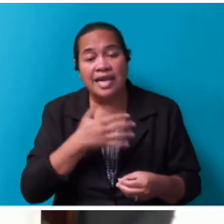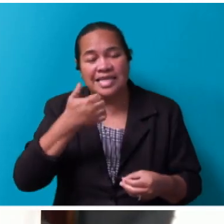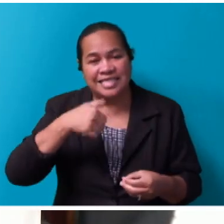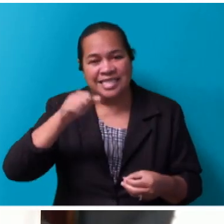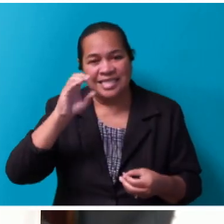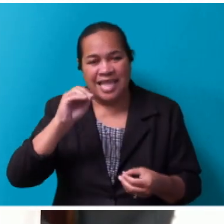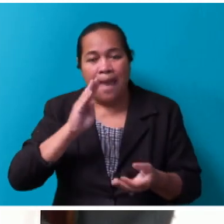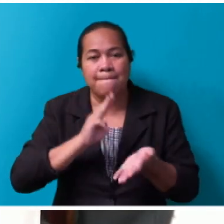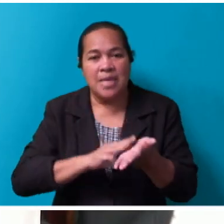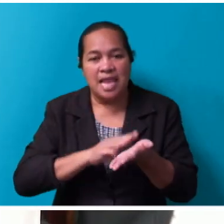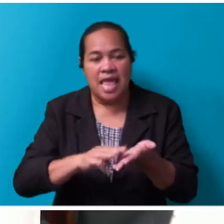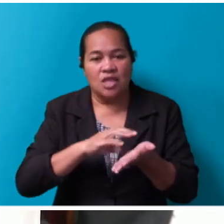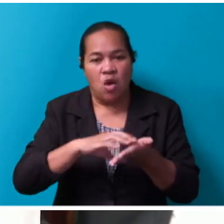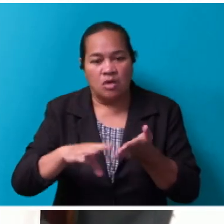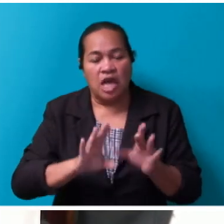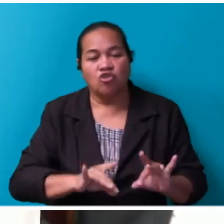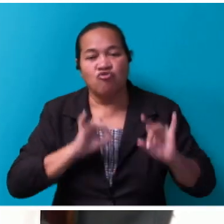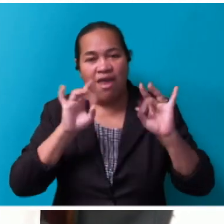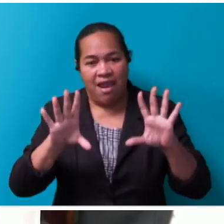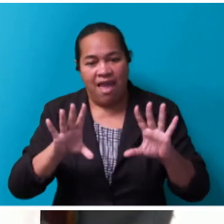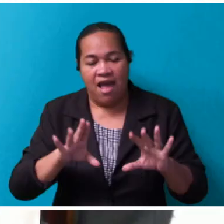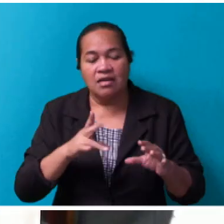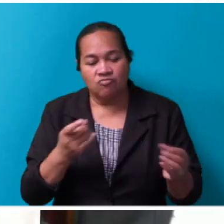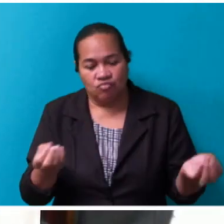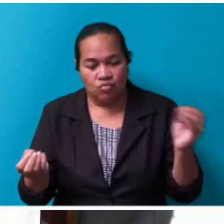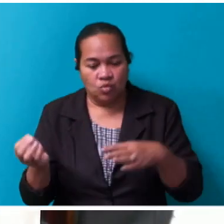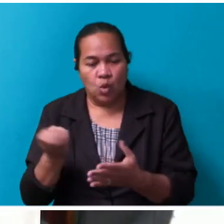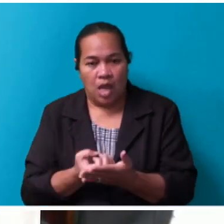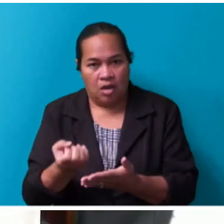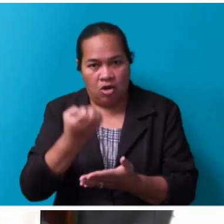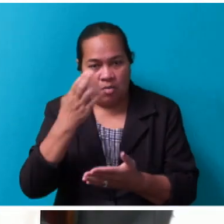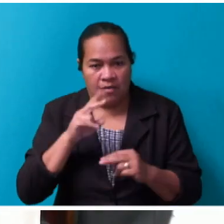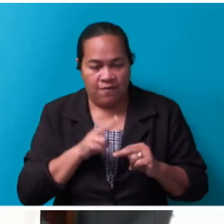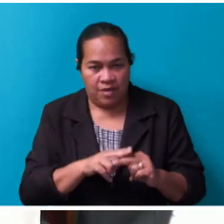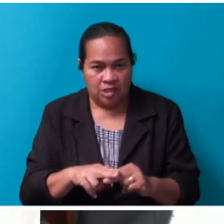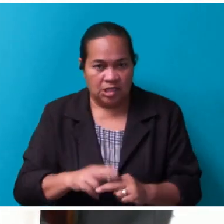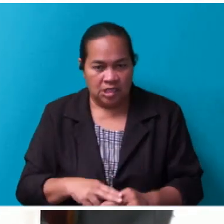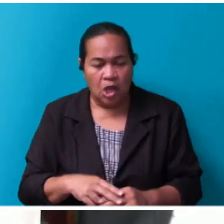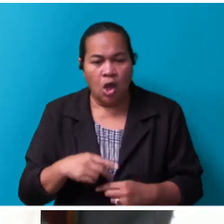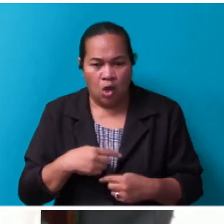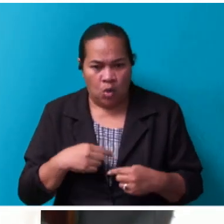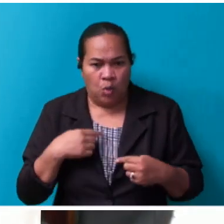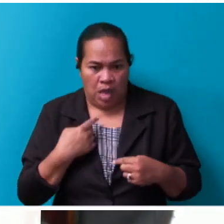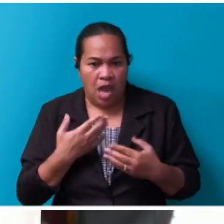million Australian to the Fijian economy. So we are closing in